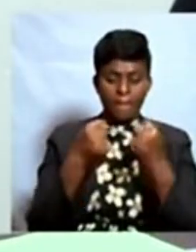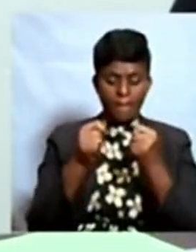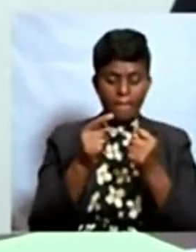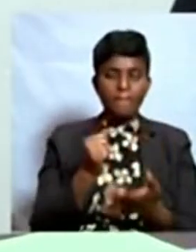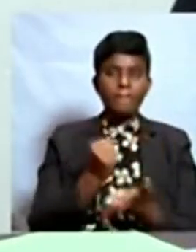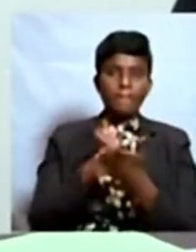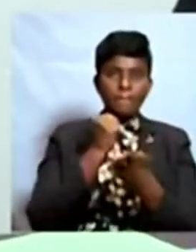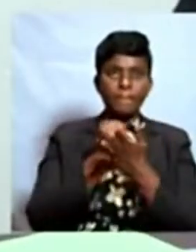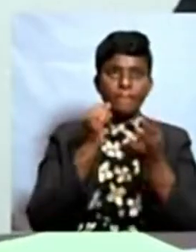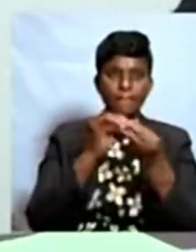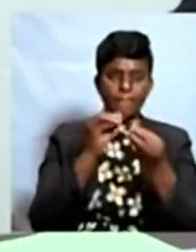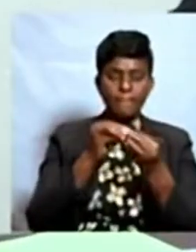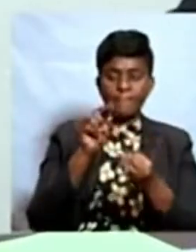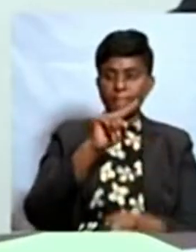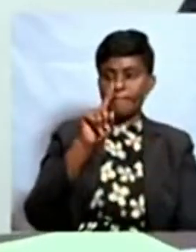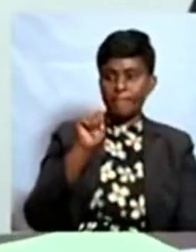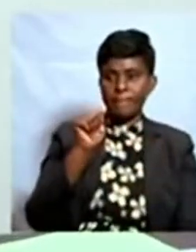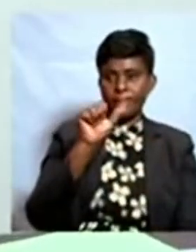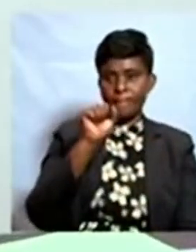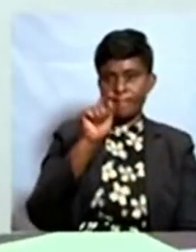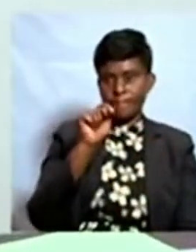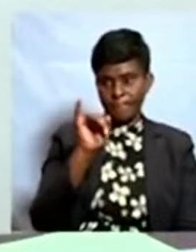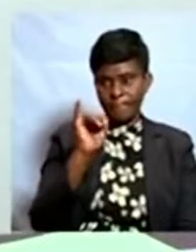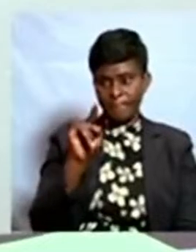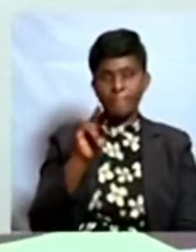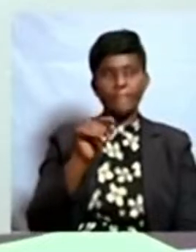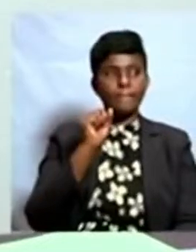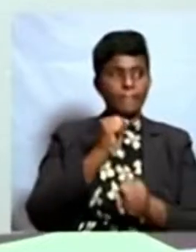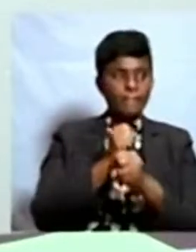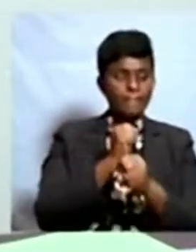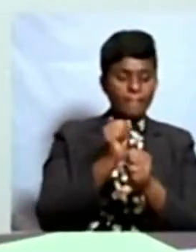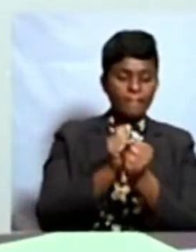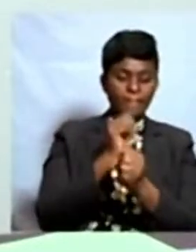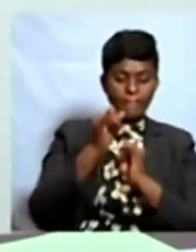help ZAST network with international bodies,